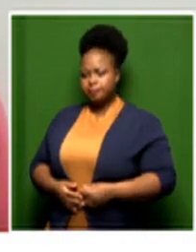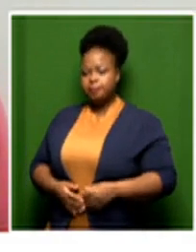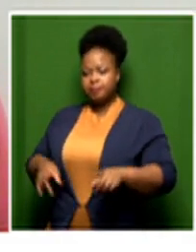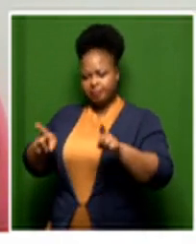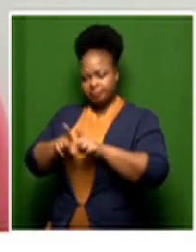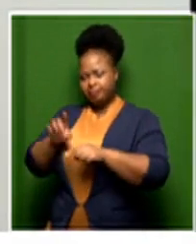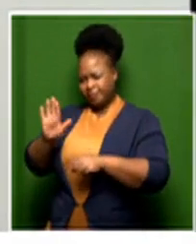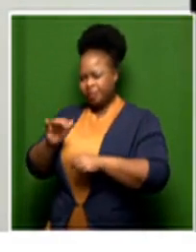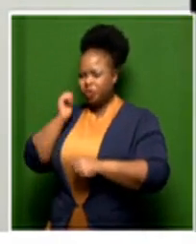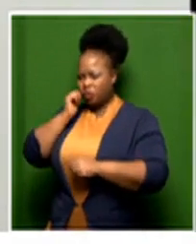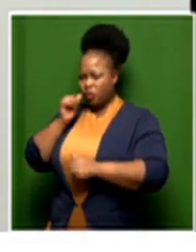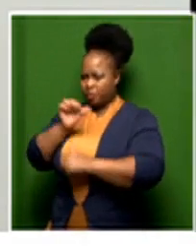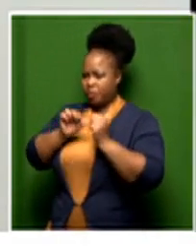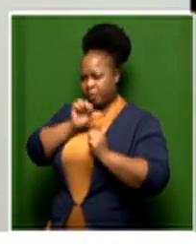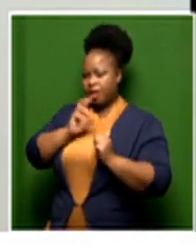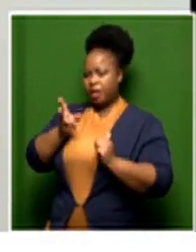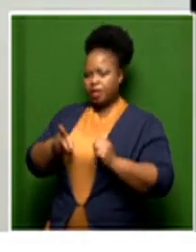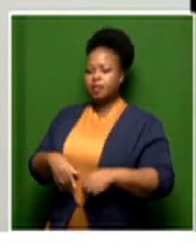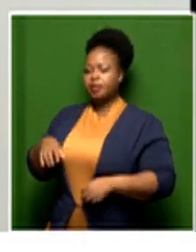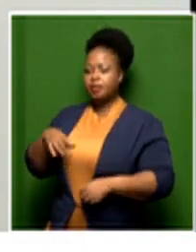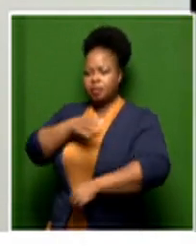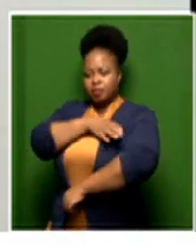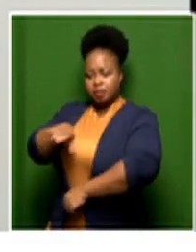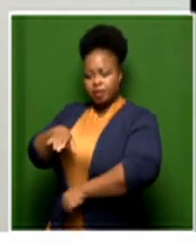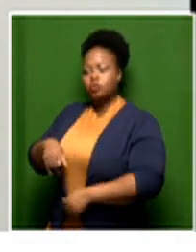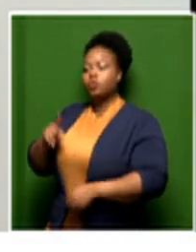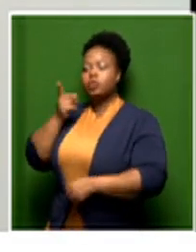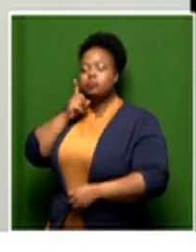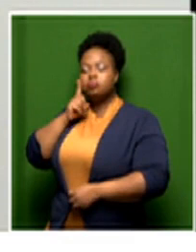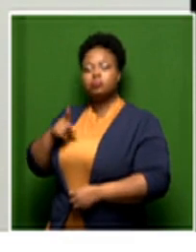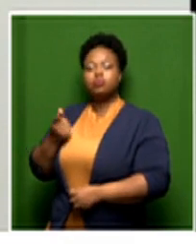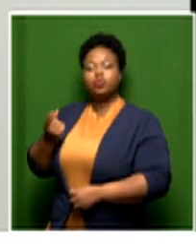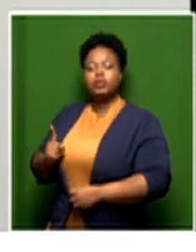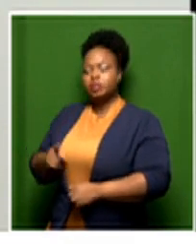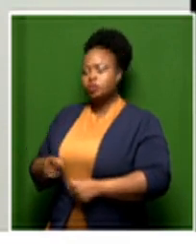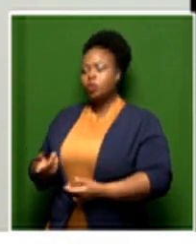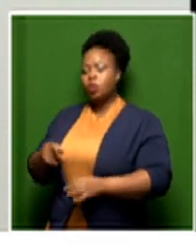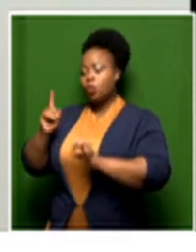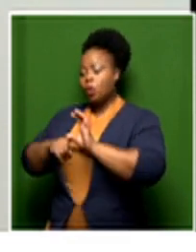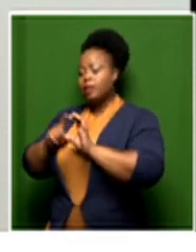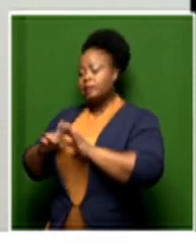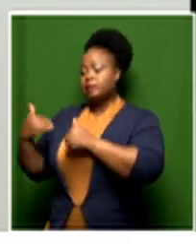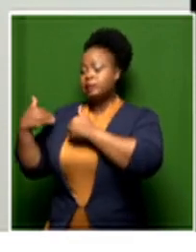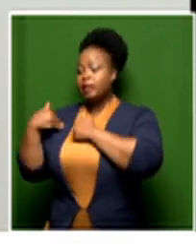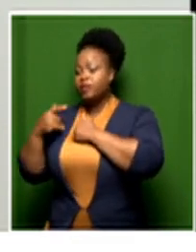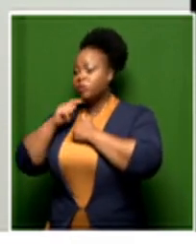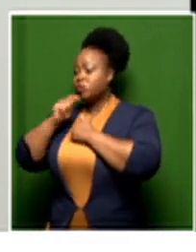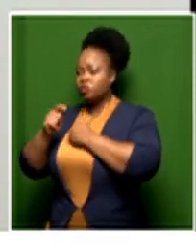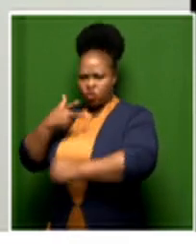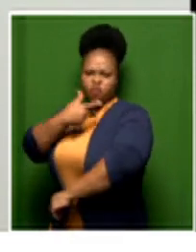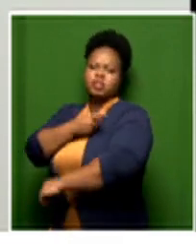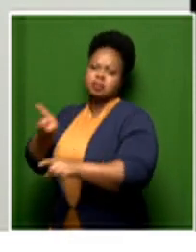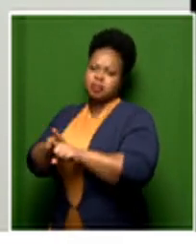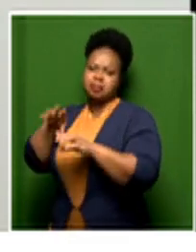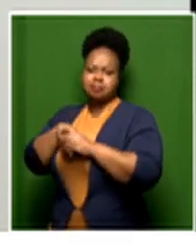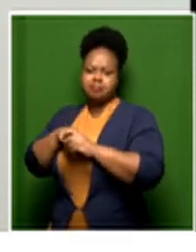Once again, sorry to repeat it, but then the mandate of SAHPRA is the safety, efficacy, and quality of medicines and vaccines are included within that. So when